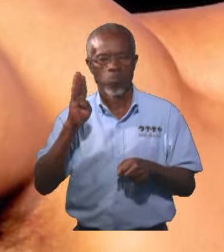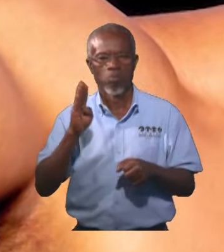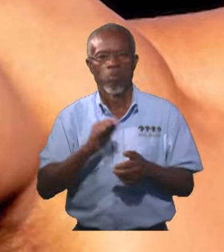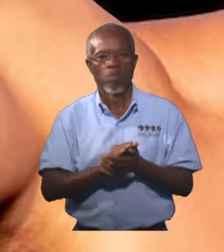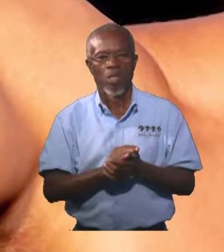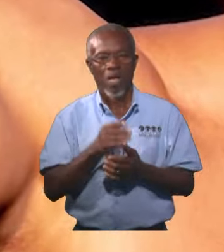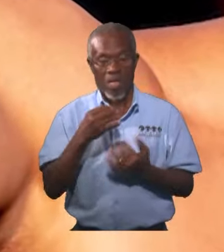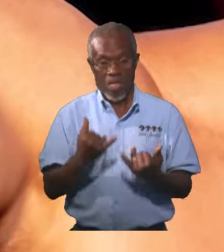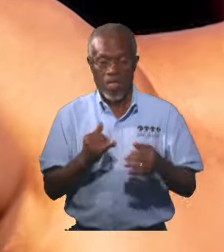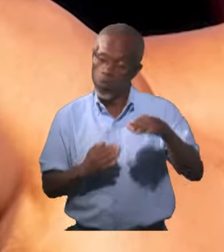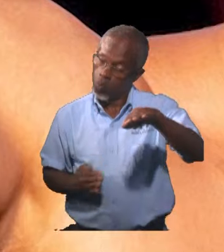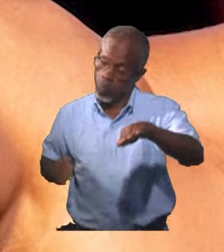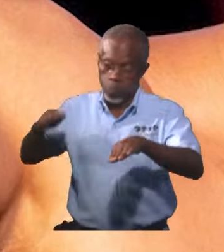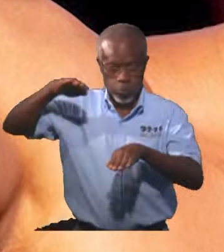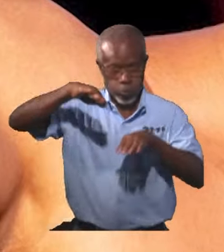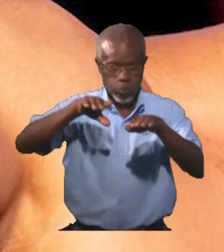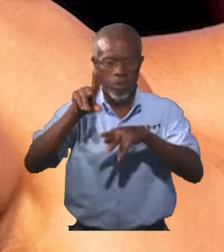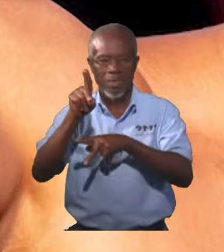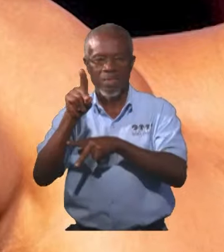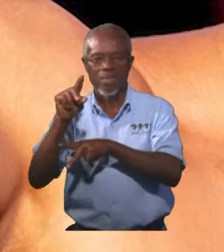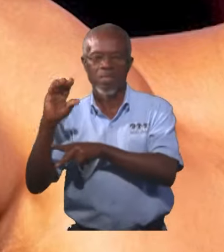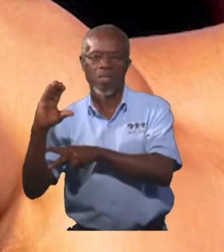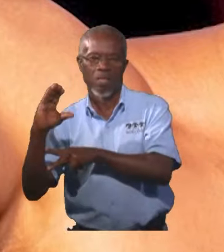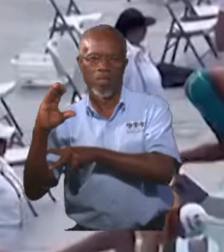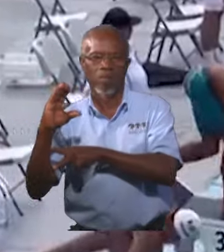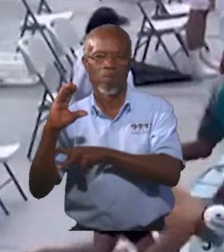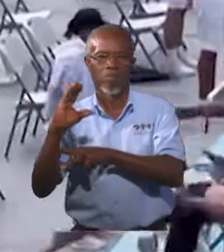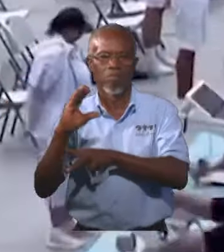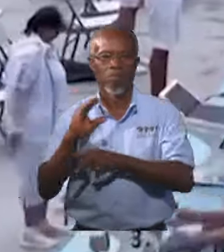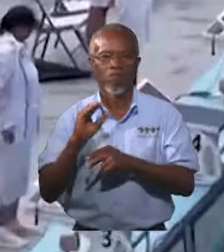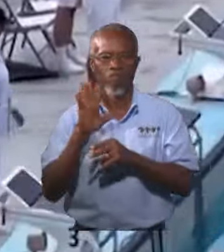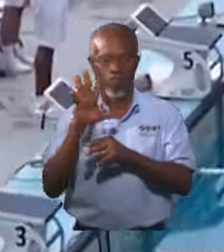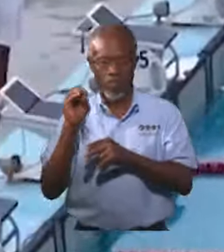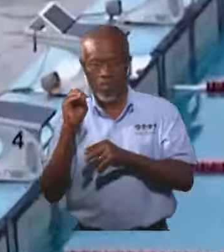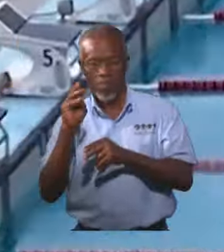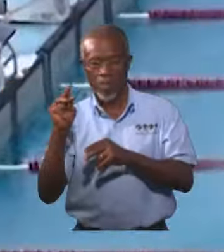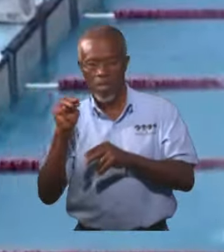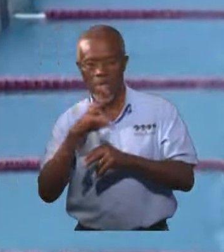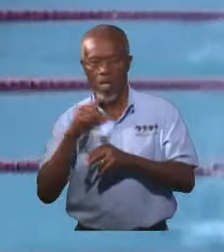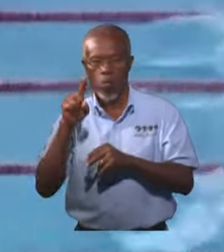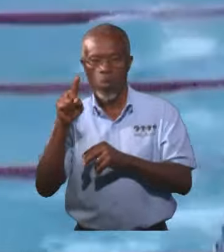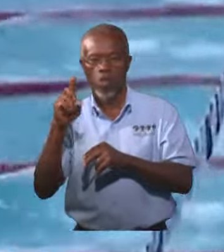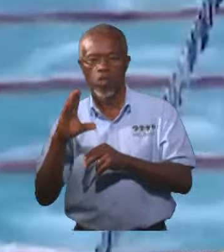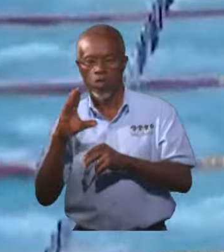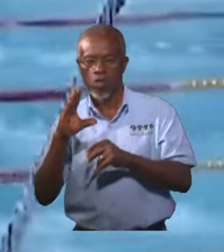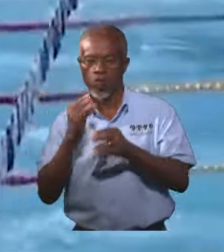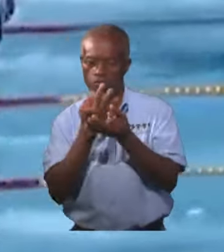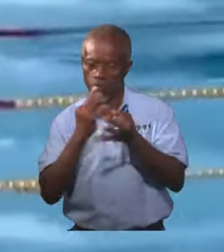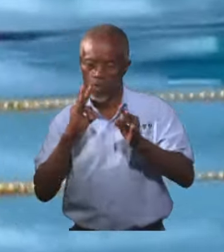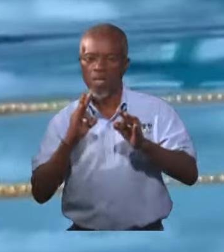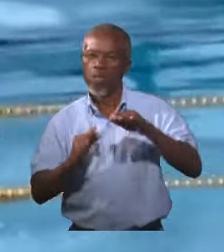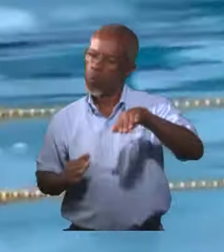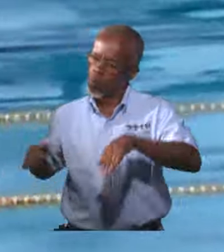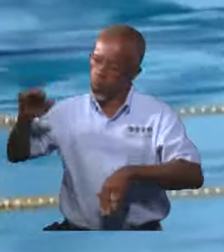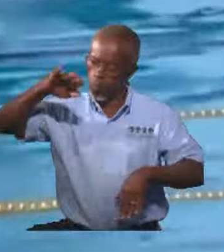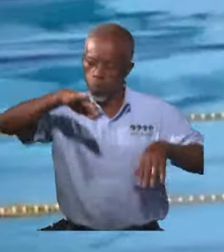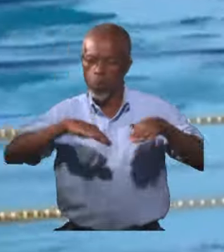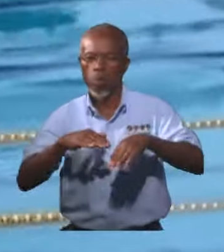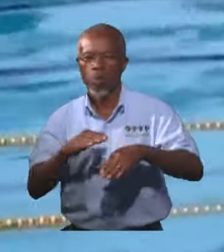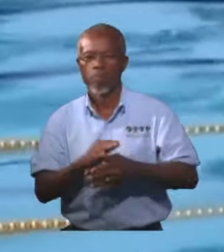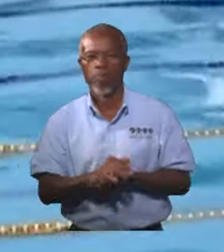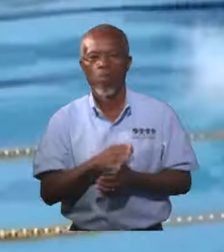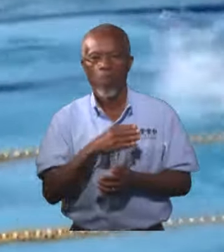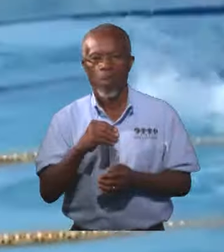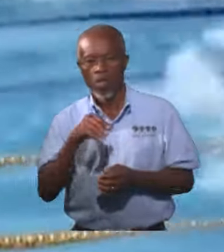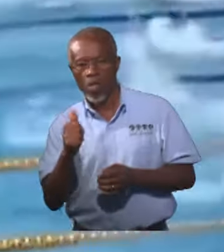swimmer Dylan Carter will compete in the 50 meter and 100 meter freestyle, and Zuri Ferguson in the